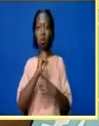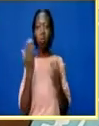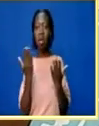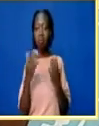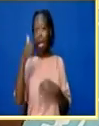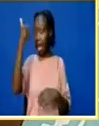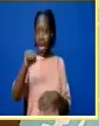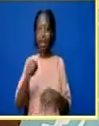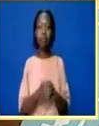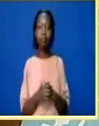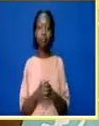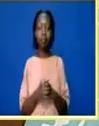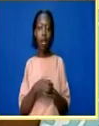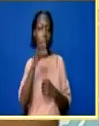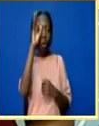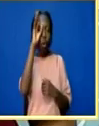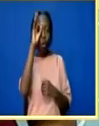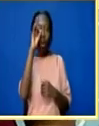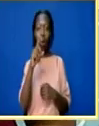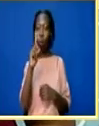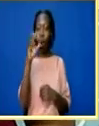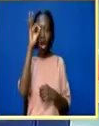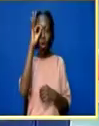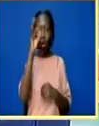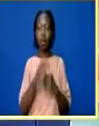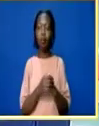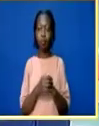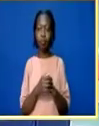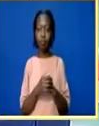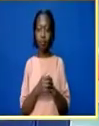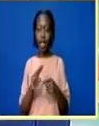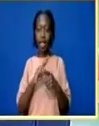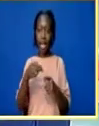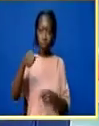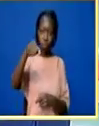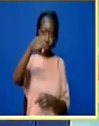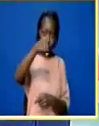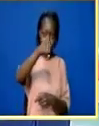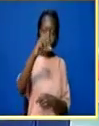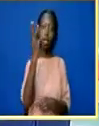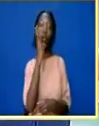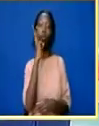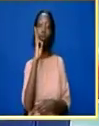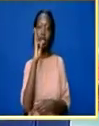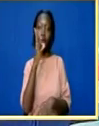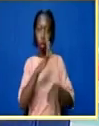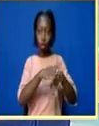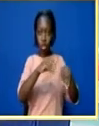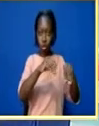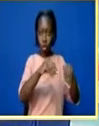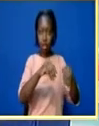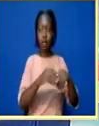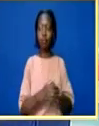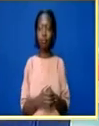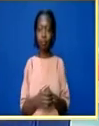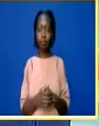top. So, as long as it is going to get, mm, to make a droplet. Okay. Yes, when all pouring right. the water, mm, it's going to make a drop. Okay. Good.